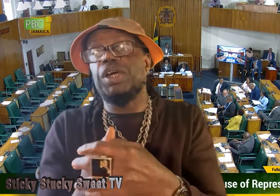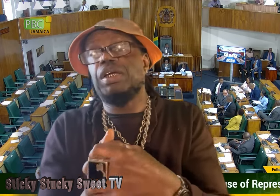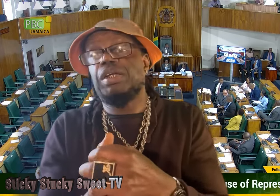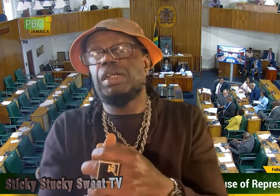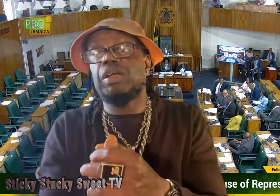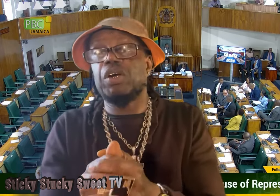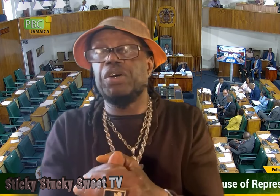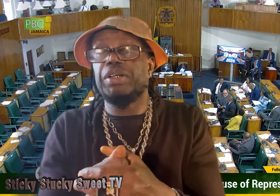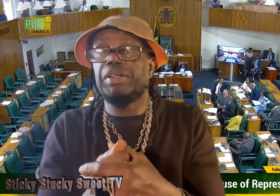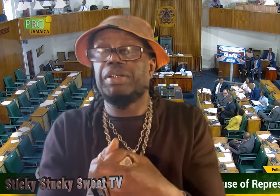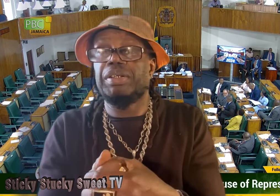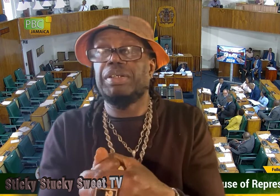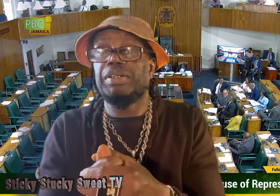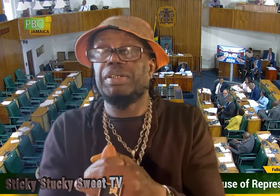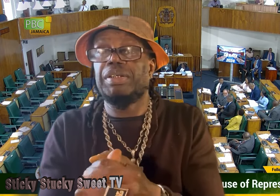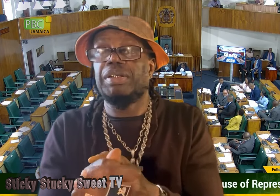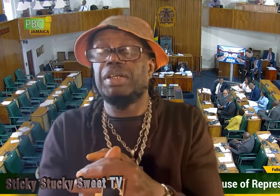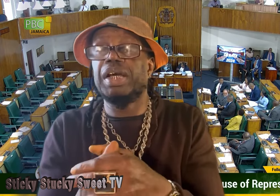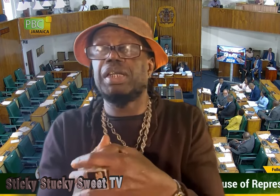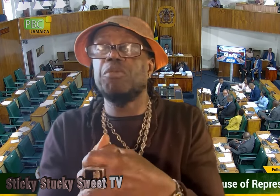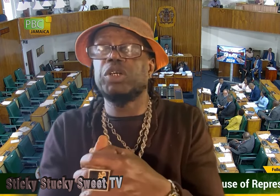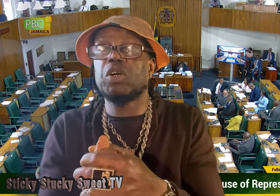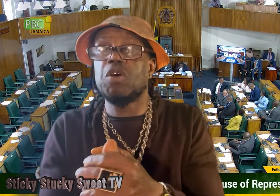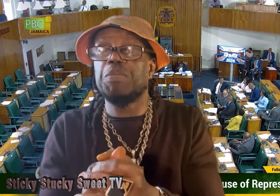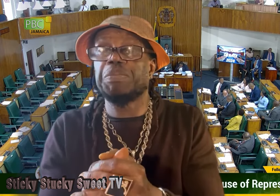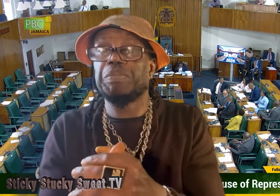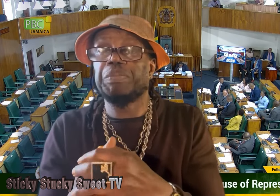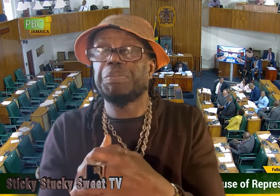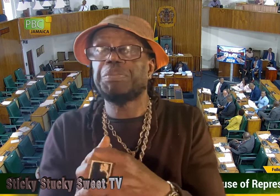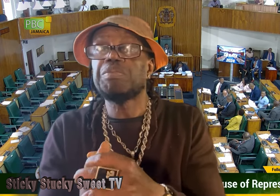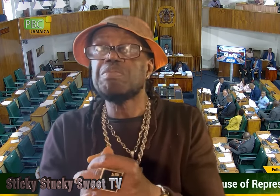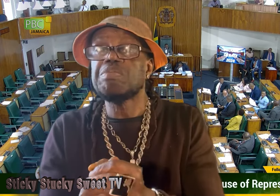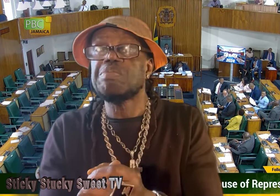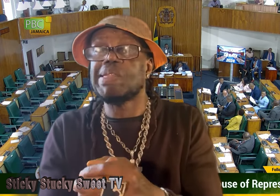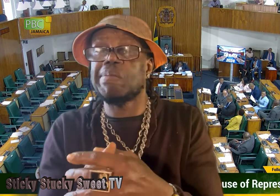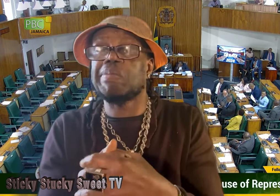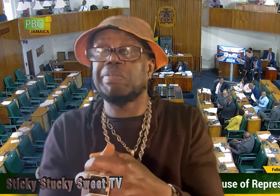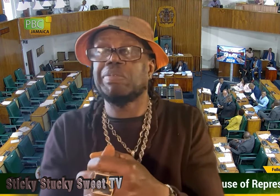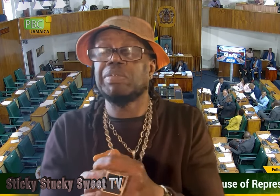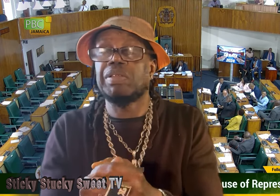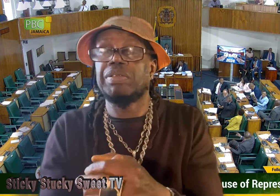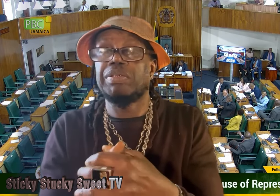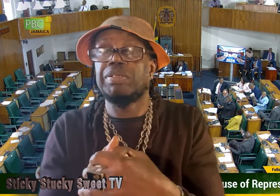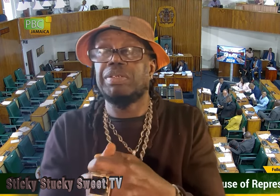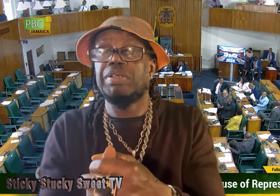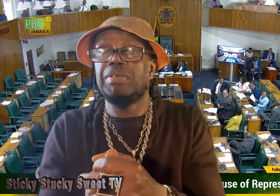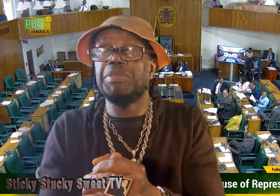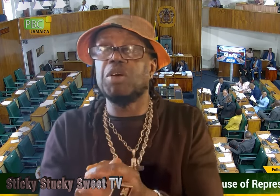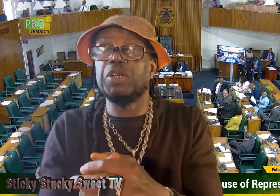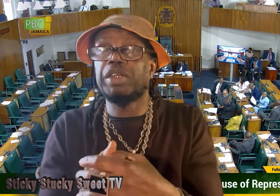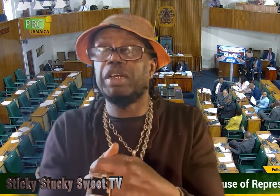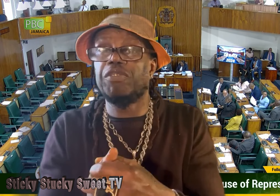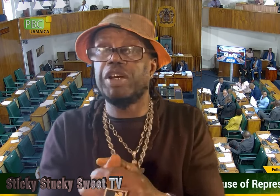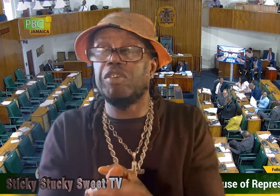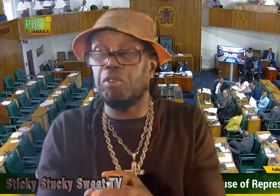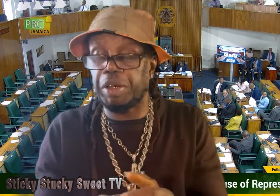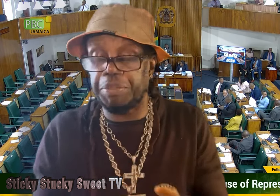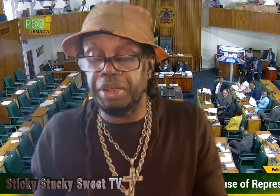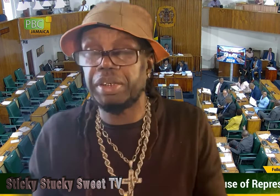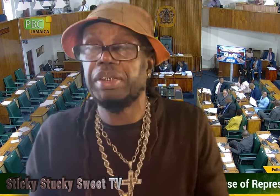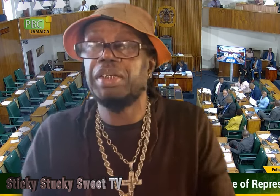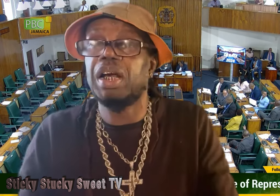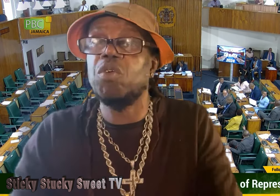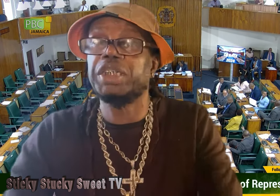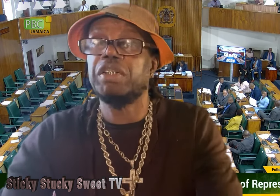people. Anyway, so you go. Lots more to come. Mm-hmm. Big up on yourself wherever you